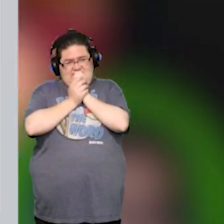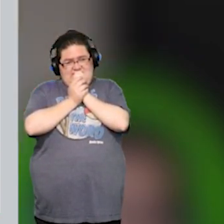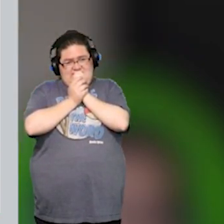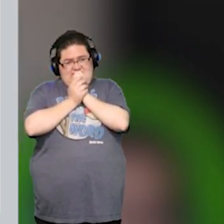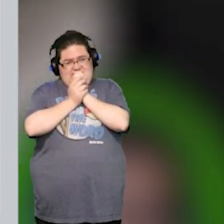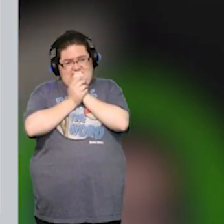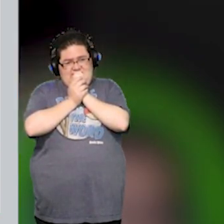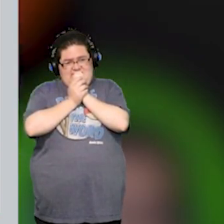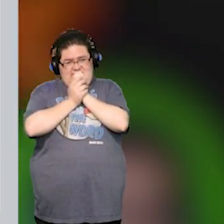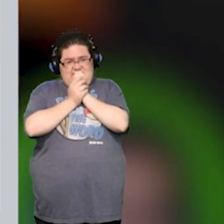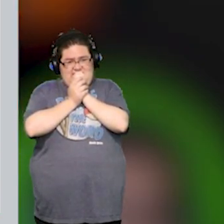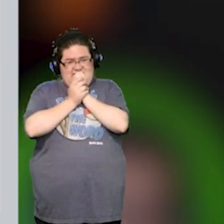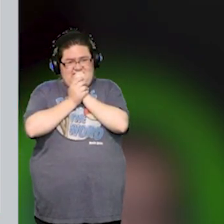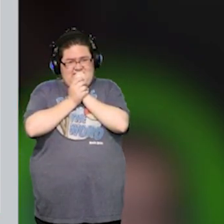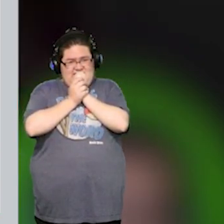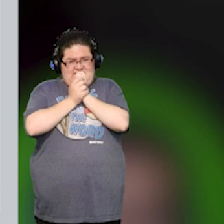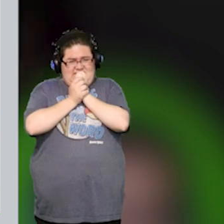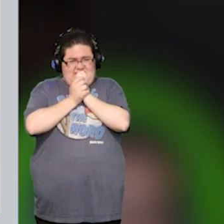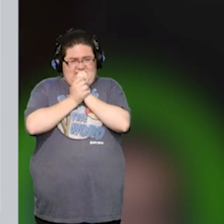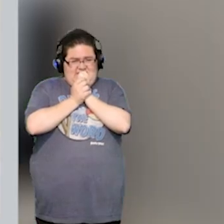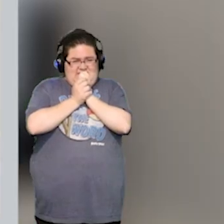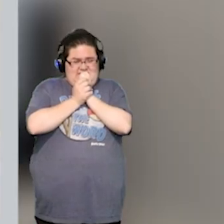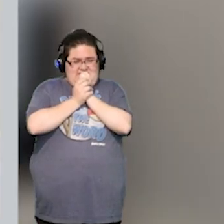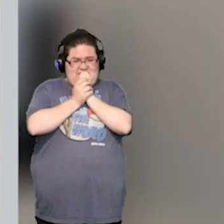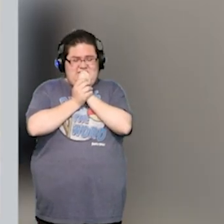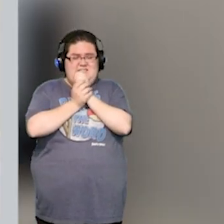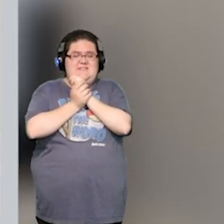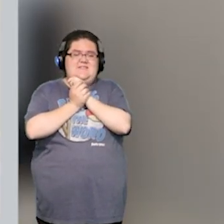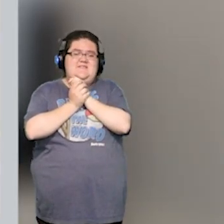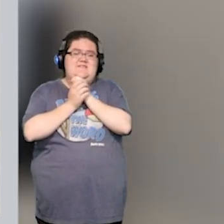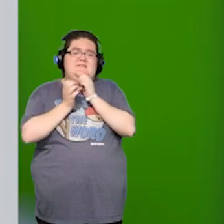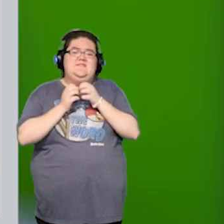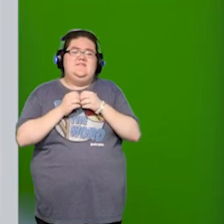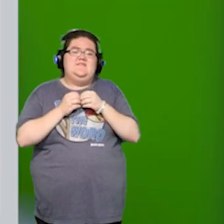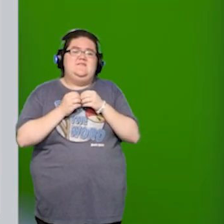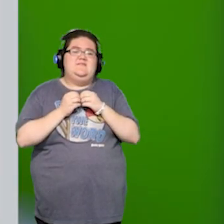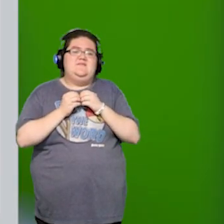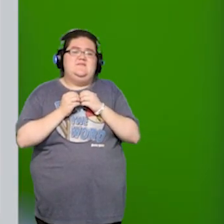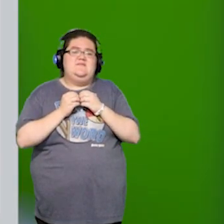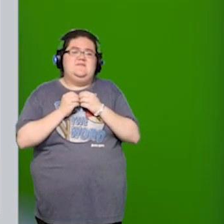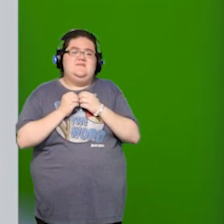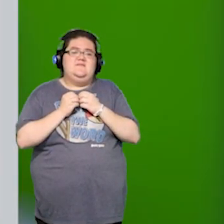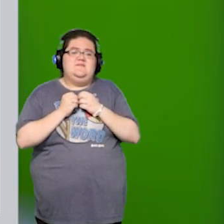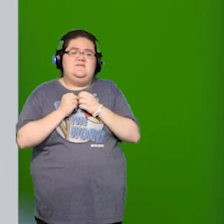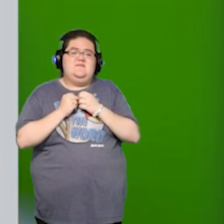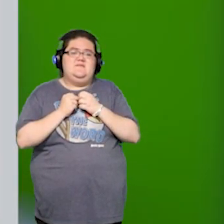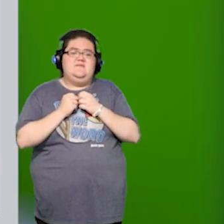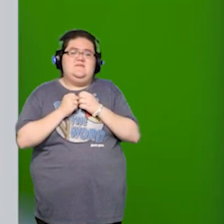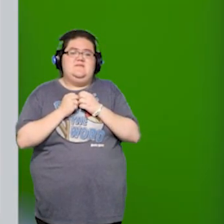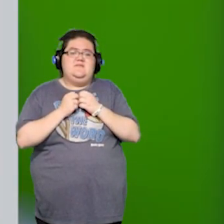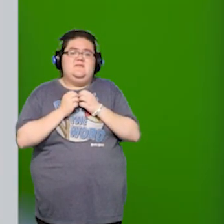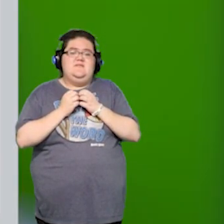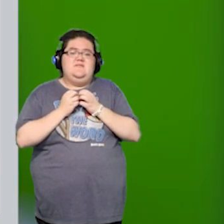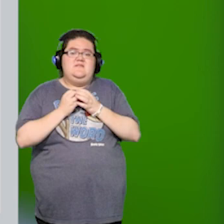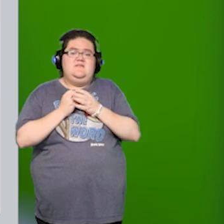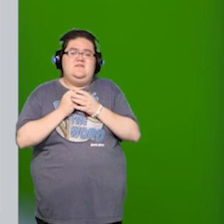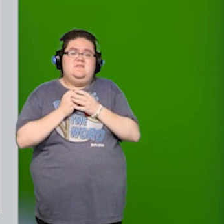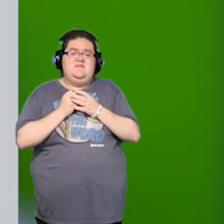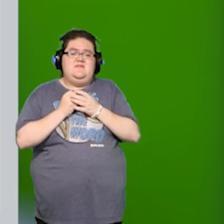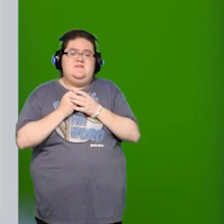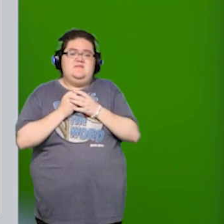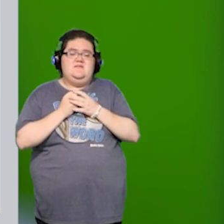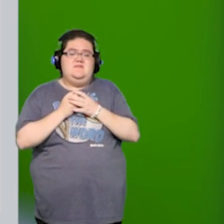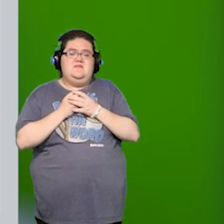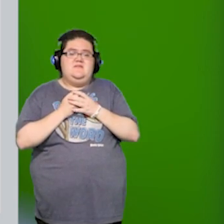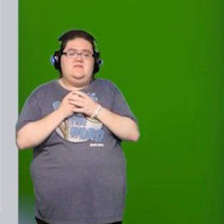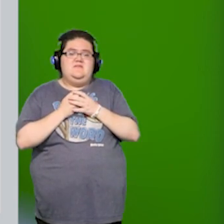Oh no, my fucking god, nah, bro. I'm gripping my neck. Wait, so you know with the kicks, how do they get that slap noise? Connection. Or